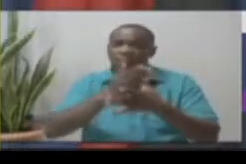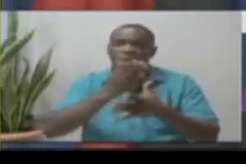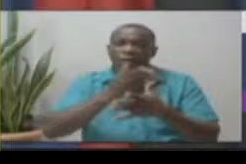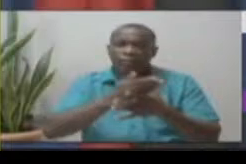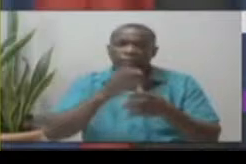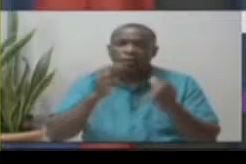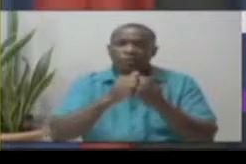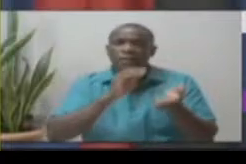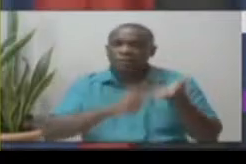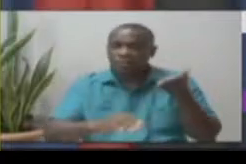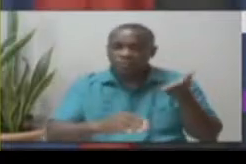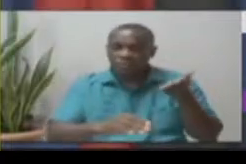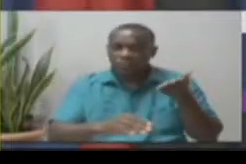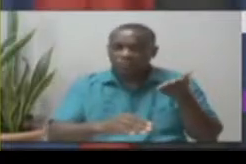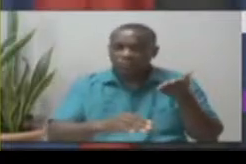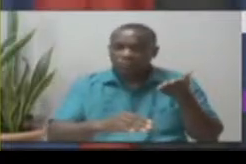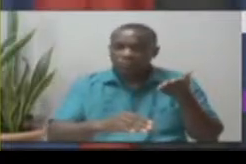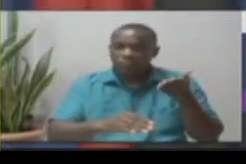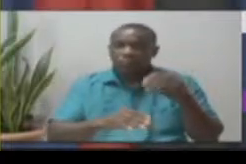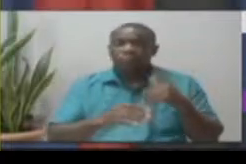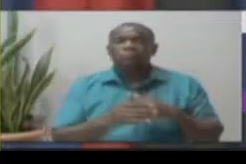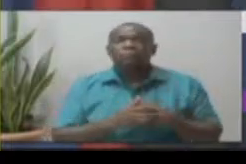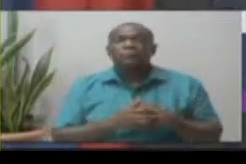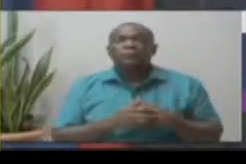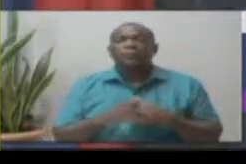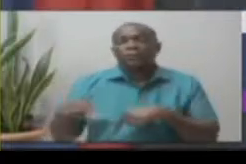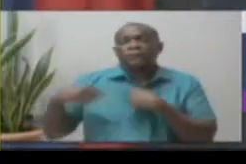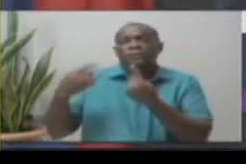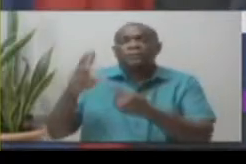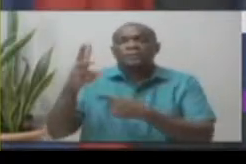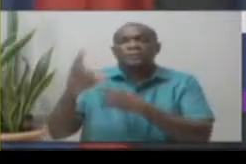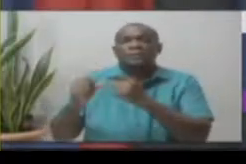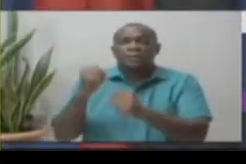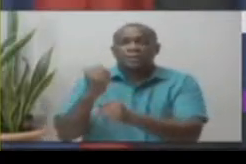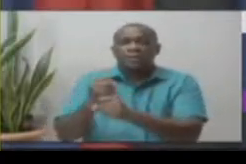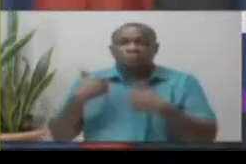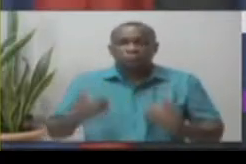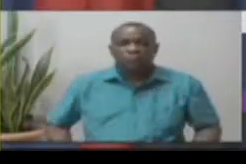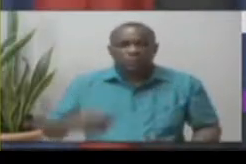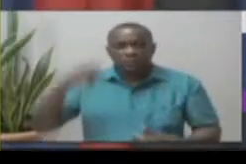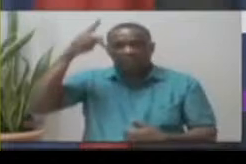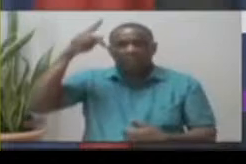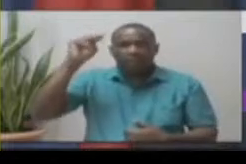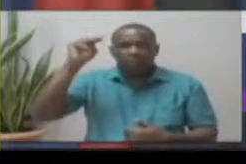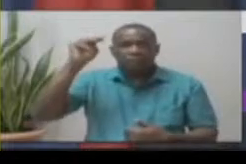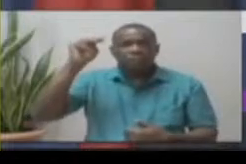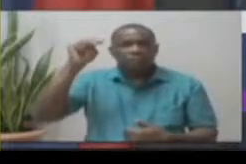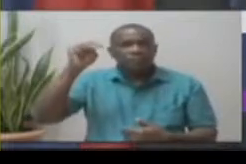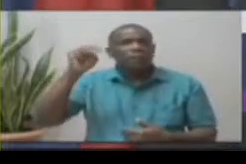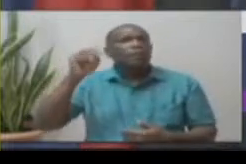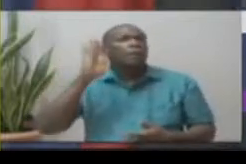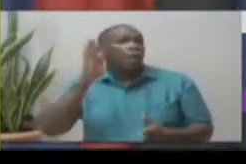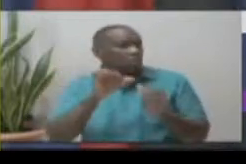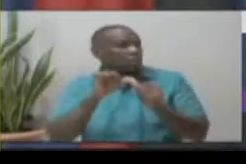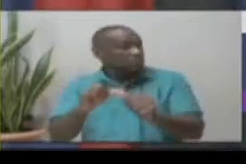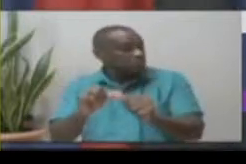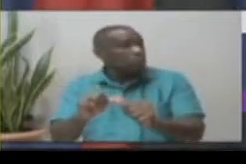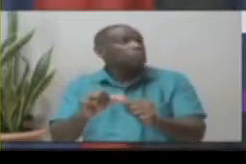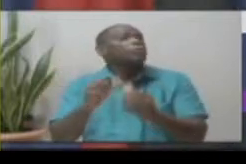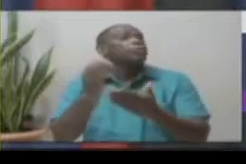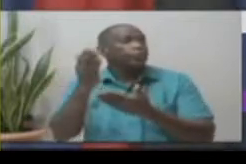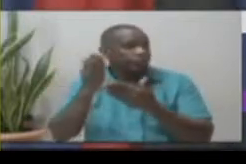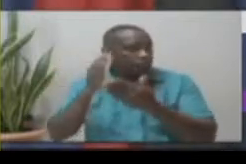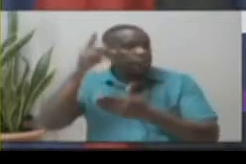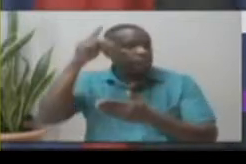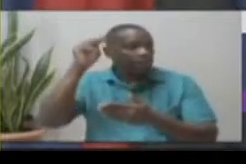I've been Prime Minister of this country for 6 years. I expect to be Prime Minister for a while longer. And one day I will not be the Prime